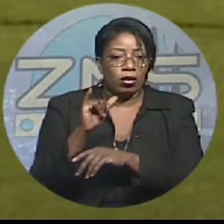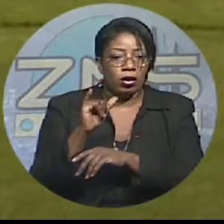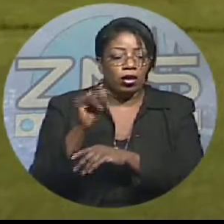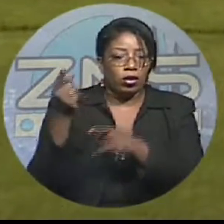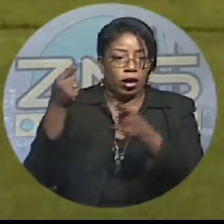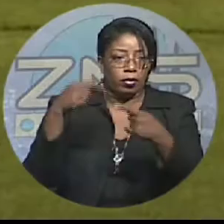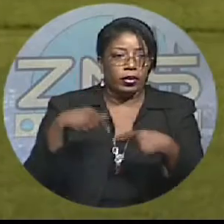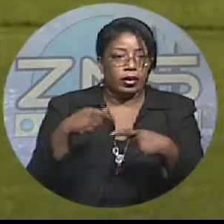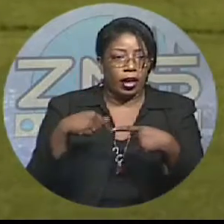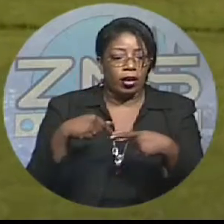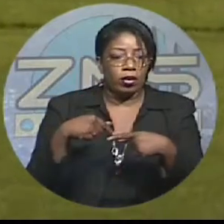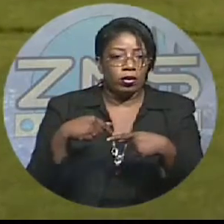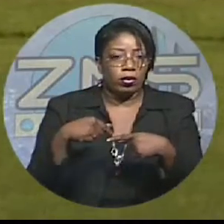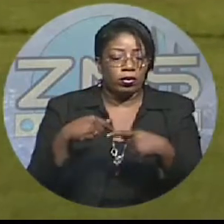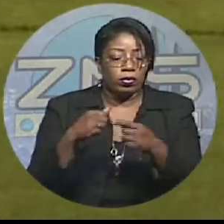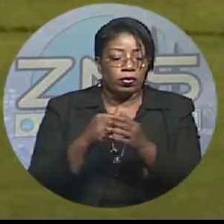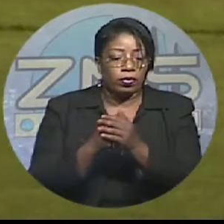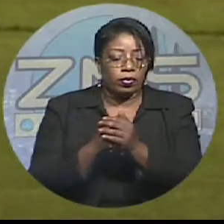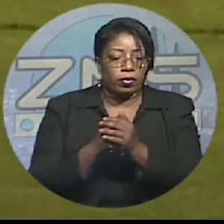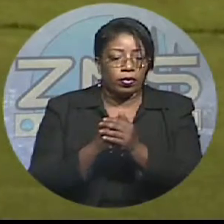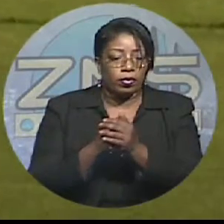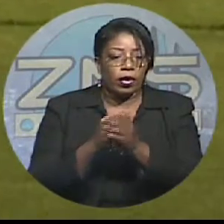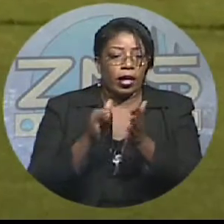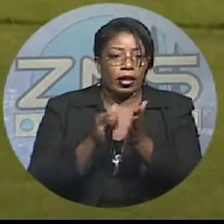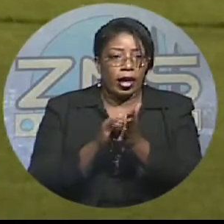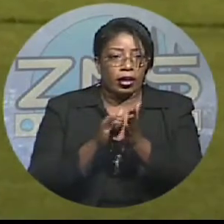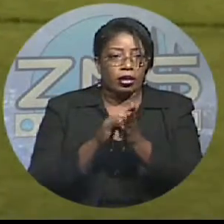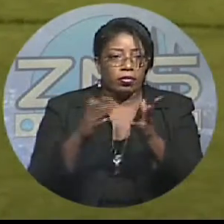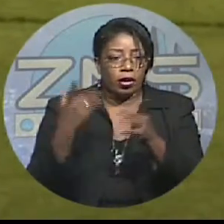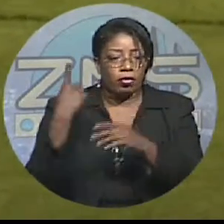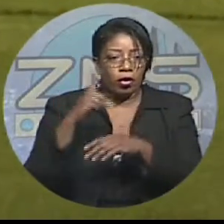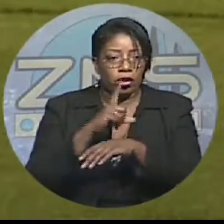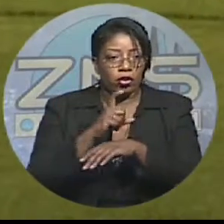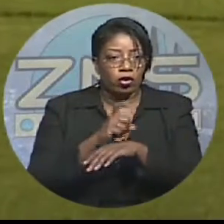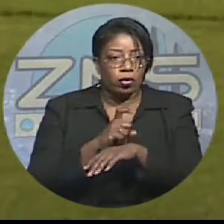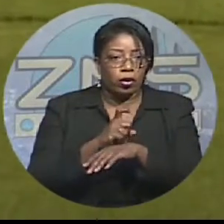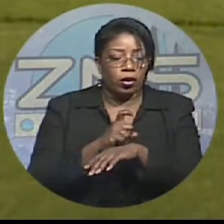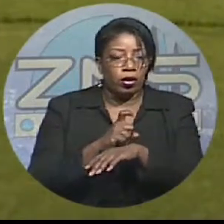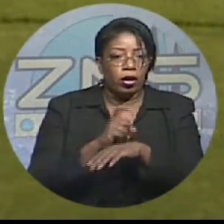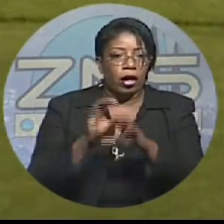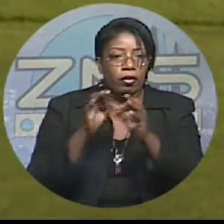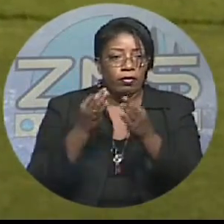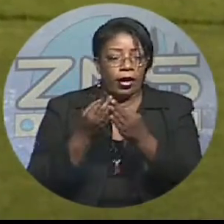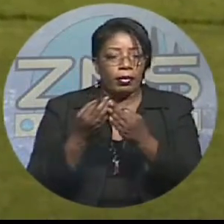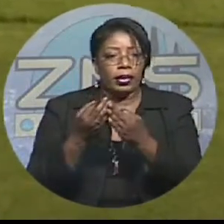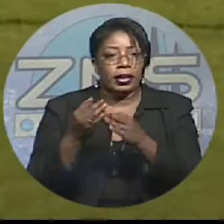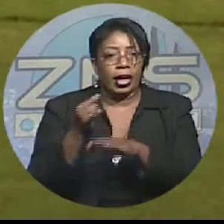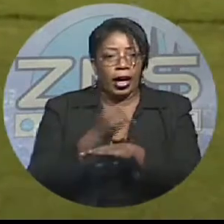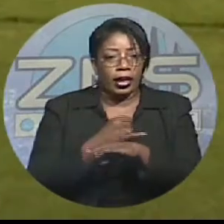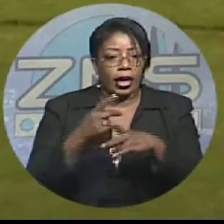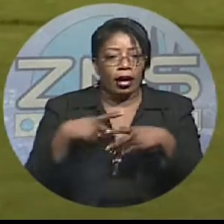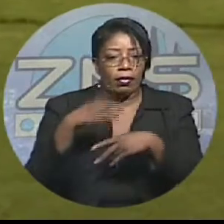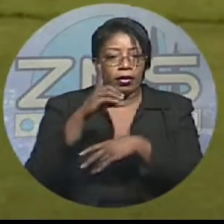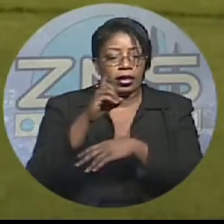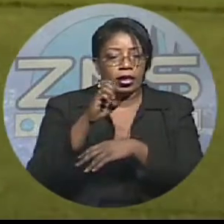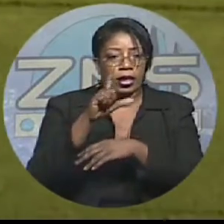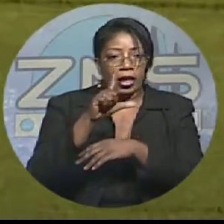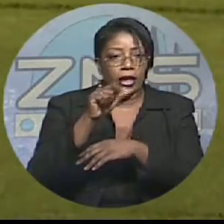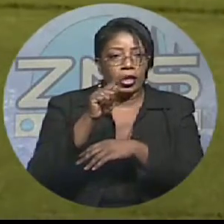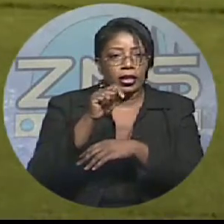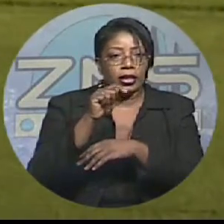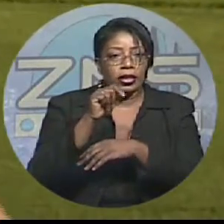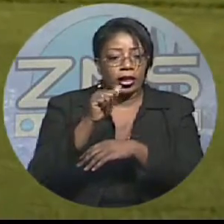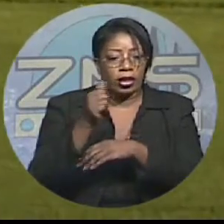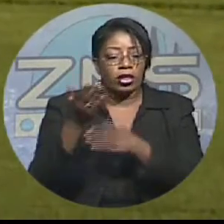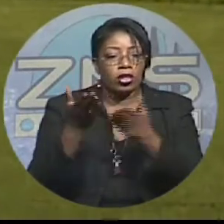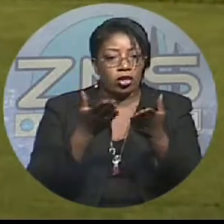Delta service that starts in December. Again, that's huge for Exuma, a family island having a Delta jet service every